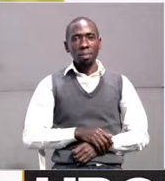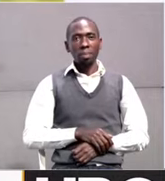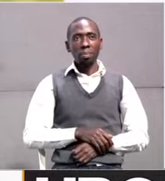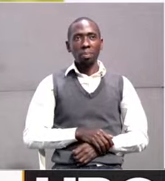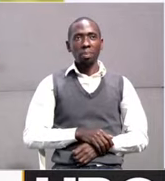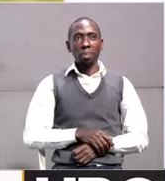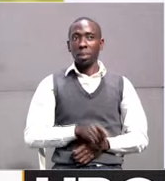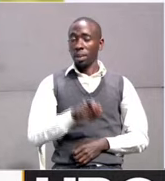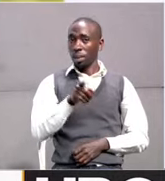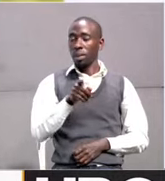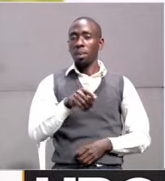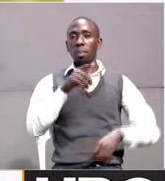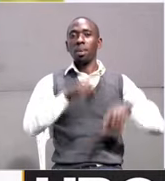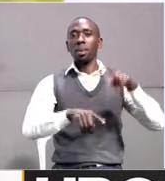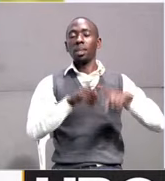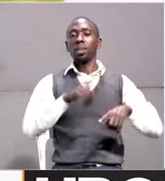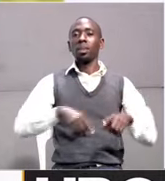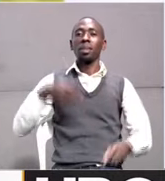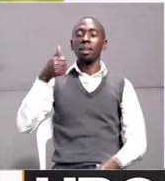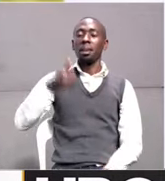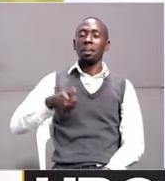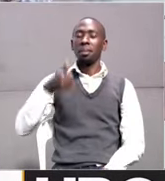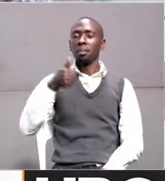This is the politics of the NRM.